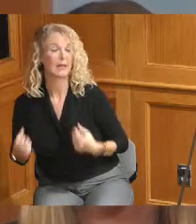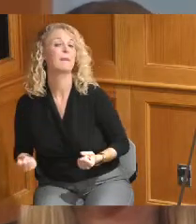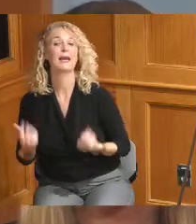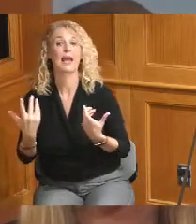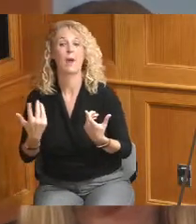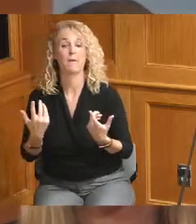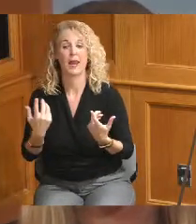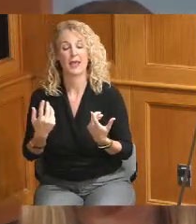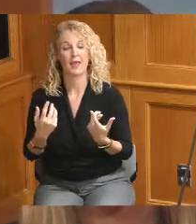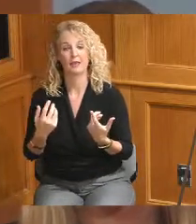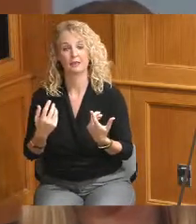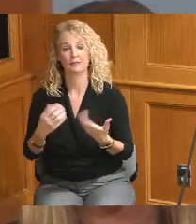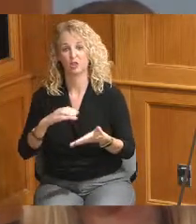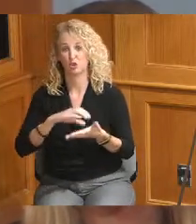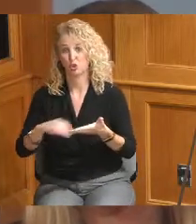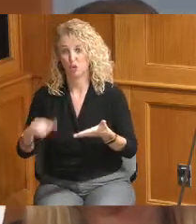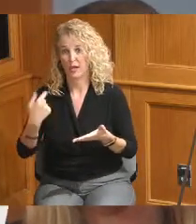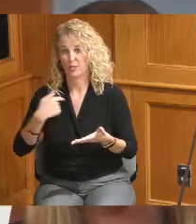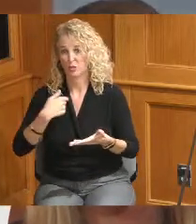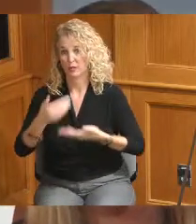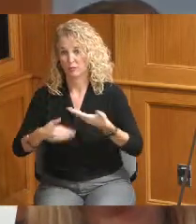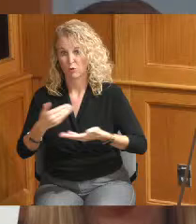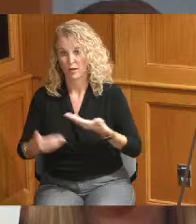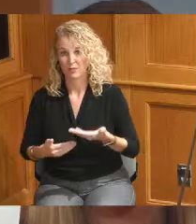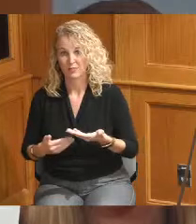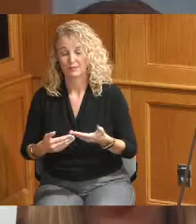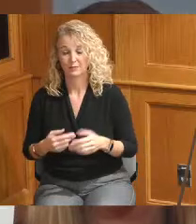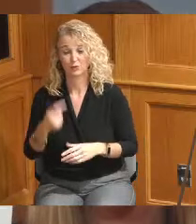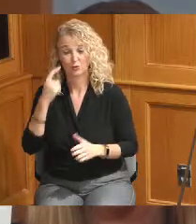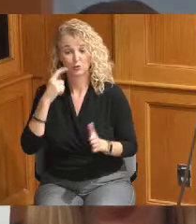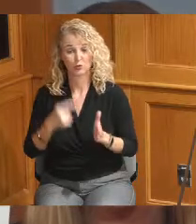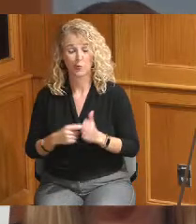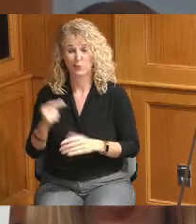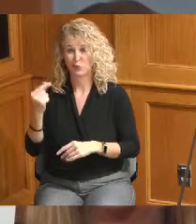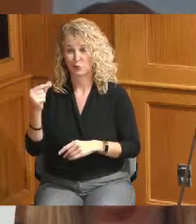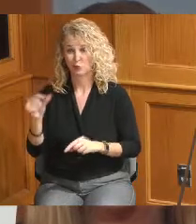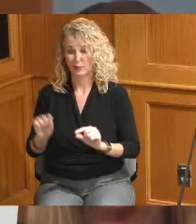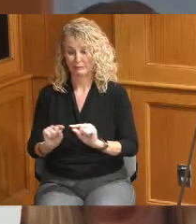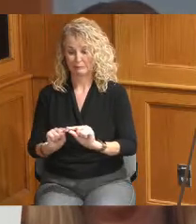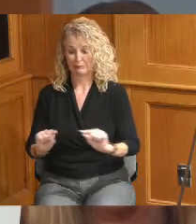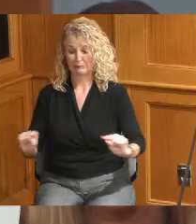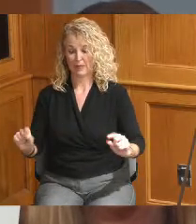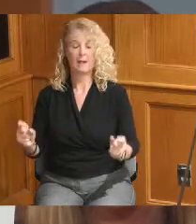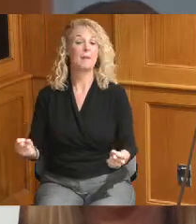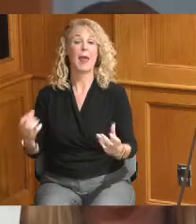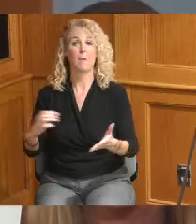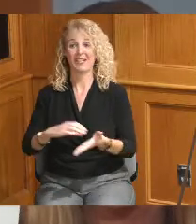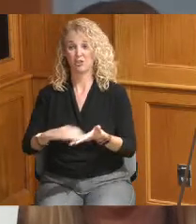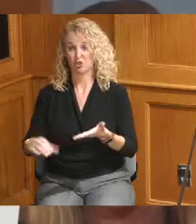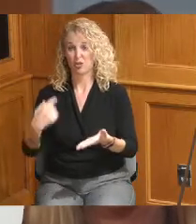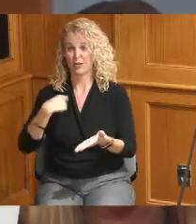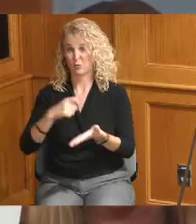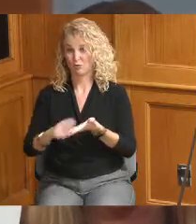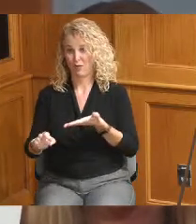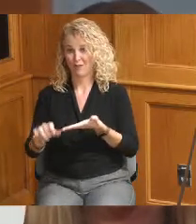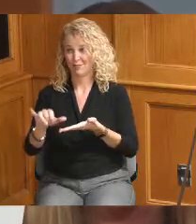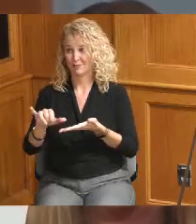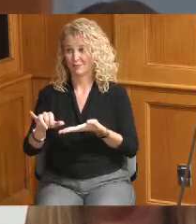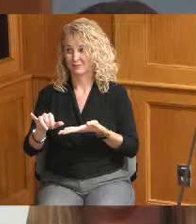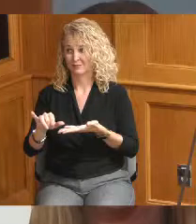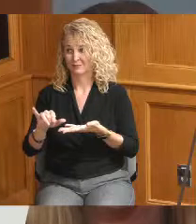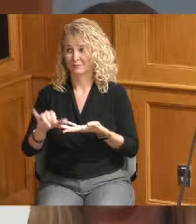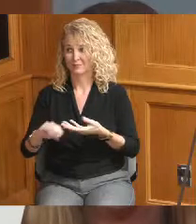checks that we processed. And you can, the green, the very bottom one is the number of settlement checks. That number falls